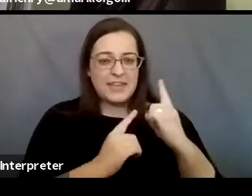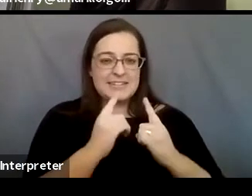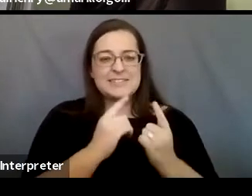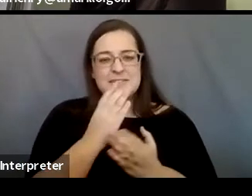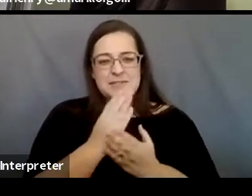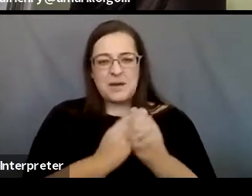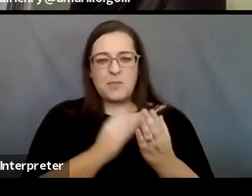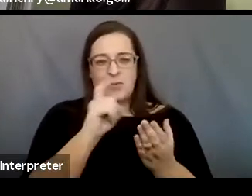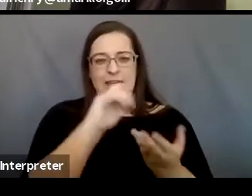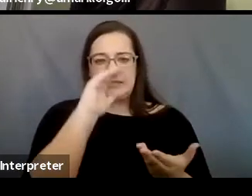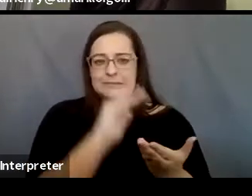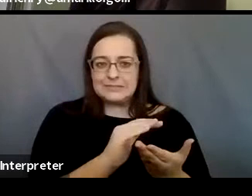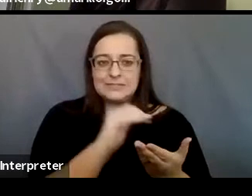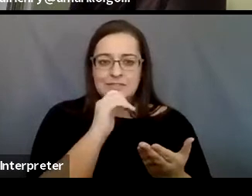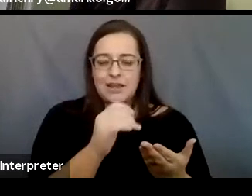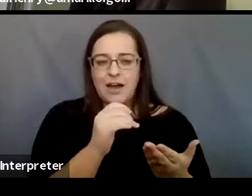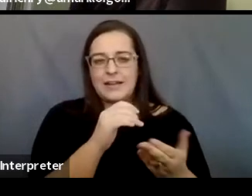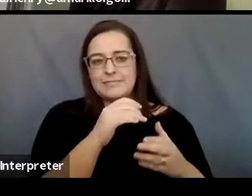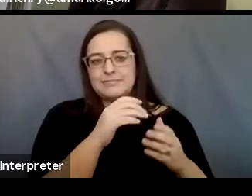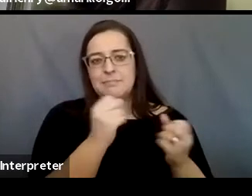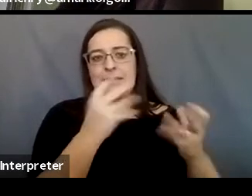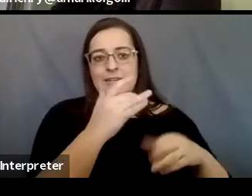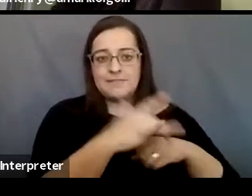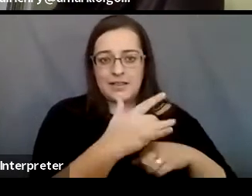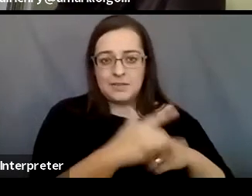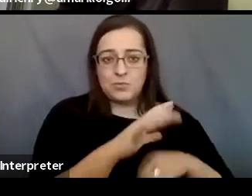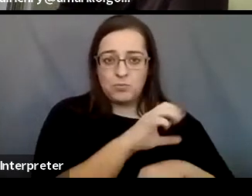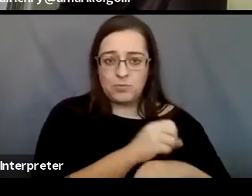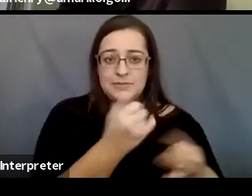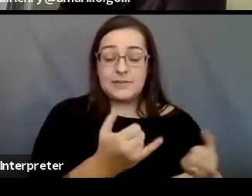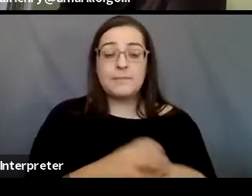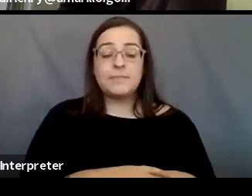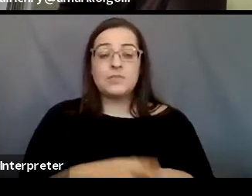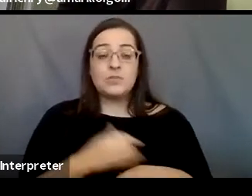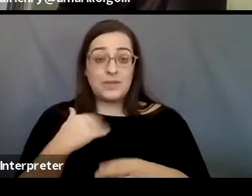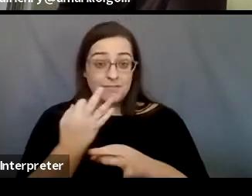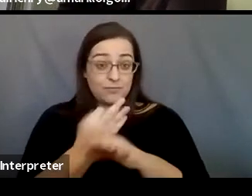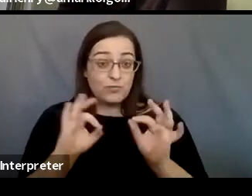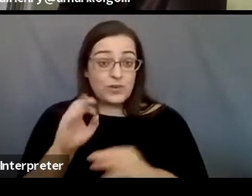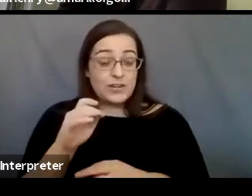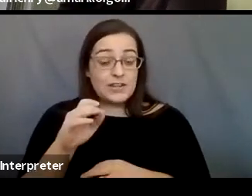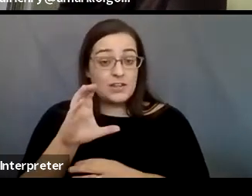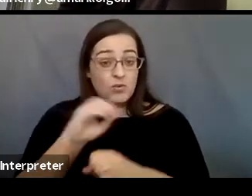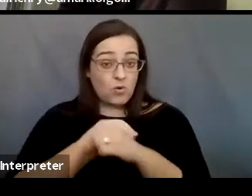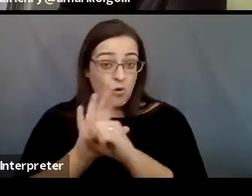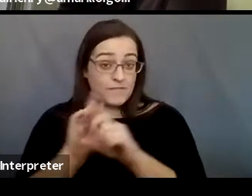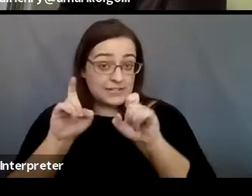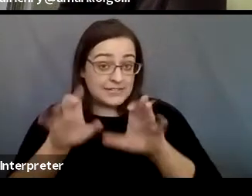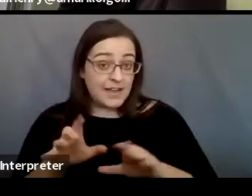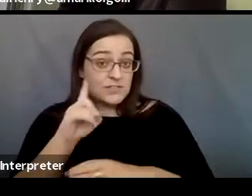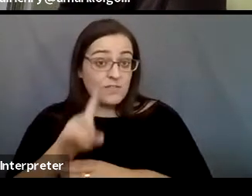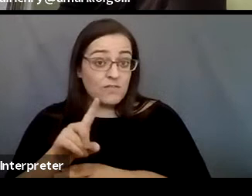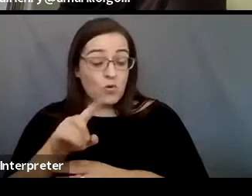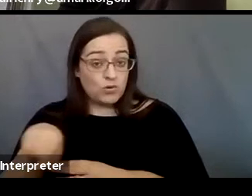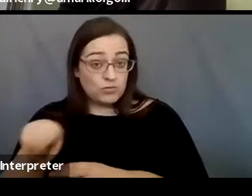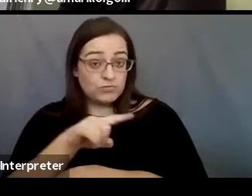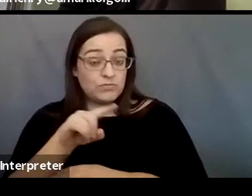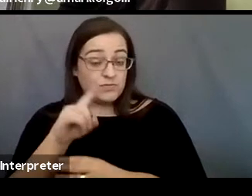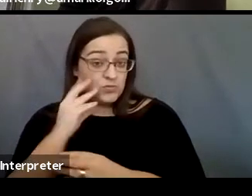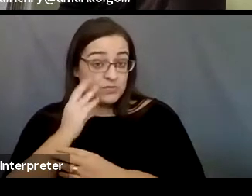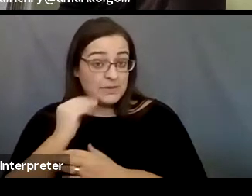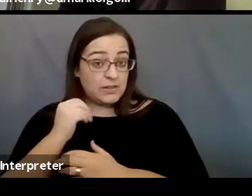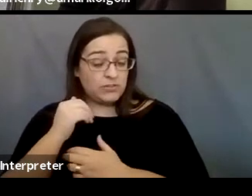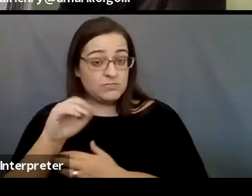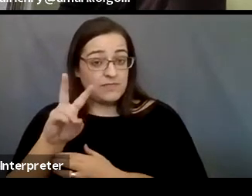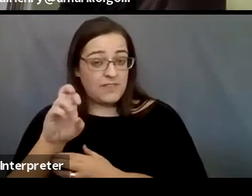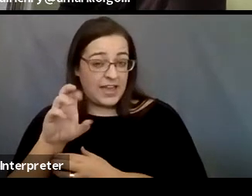to reduce. I do want to remind veterans, we do have free COVID testing for veterans. If you think you would want one or you have symptoms, please